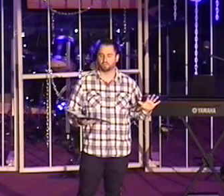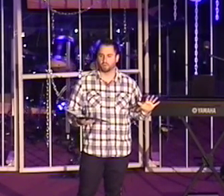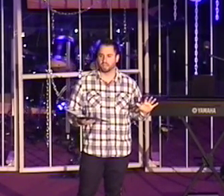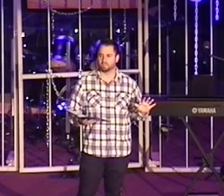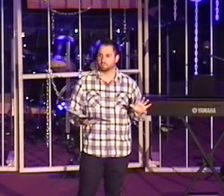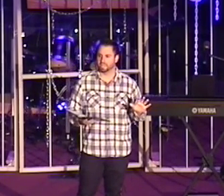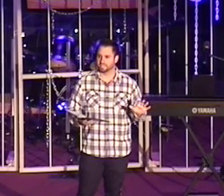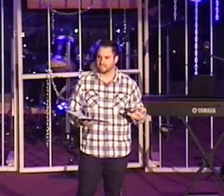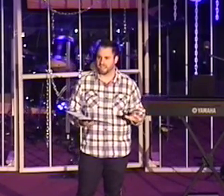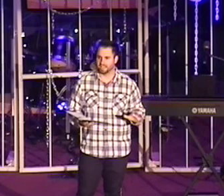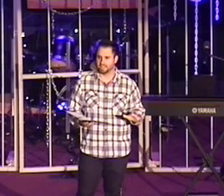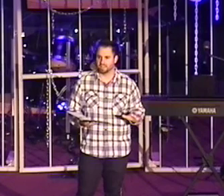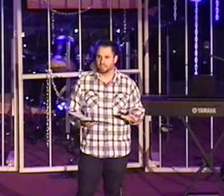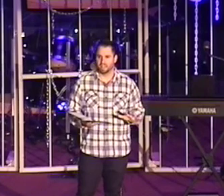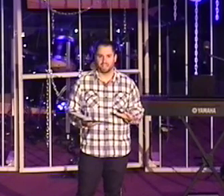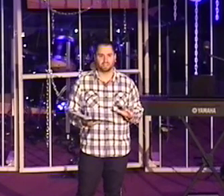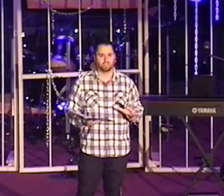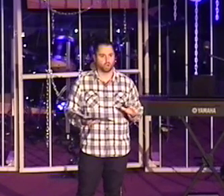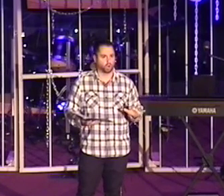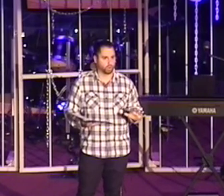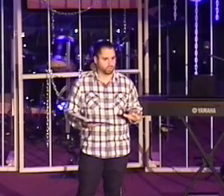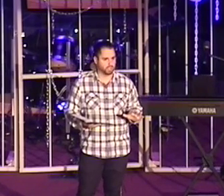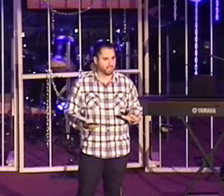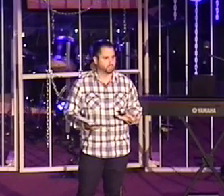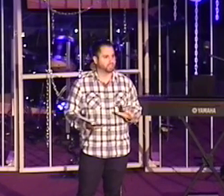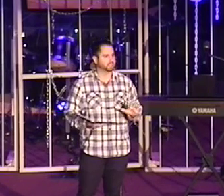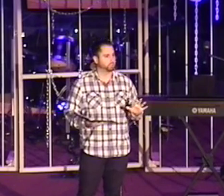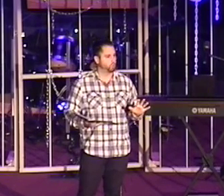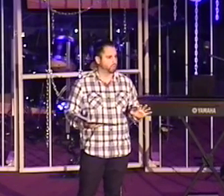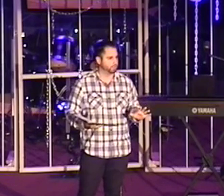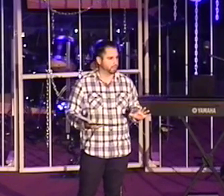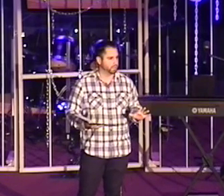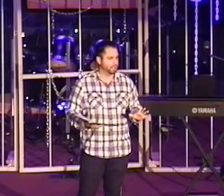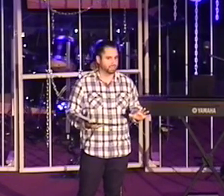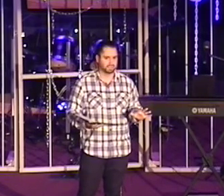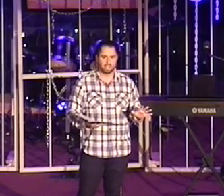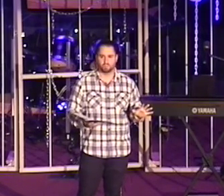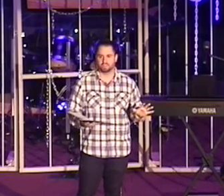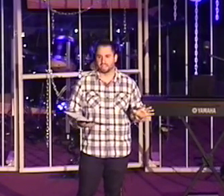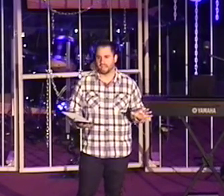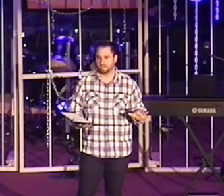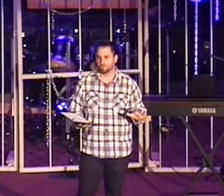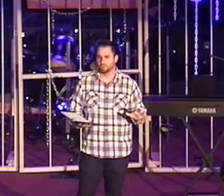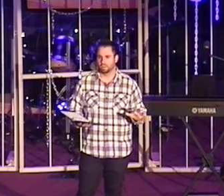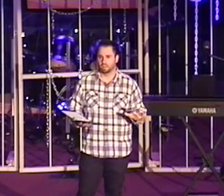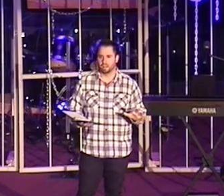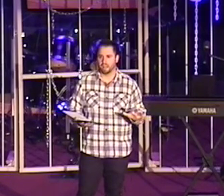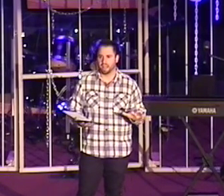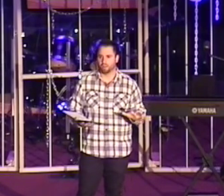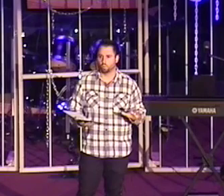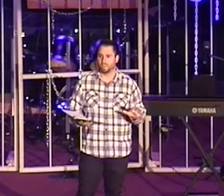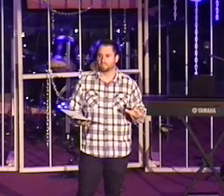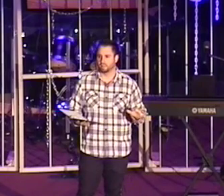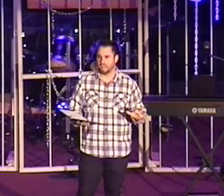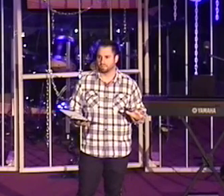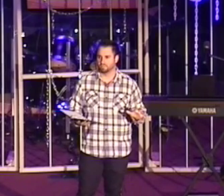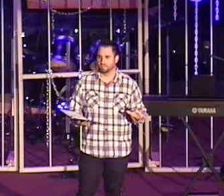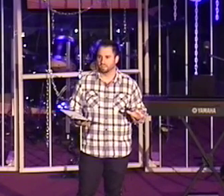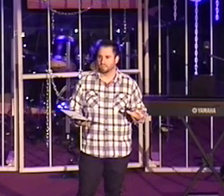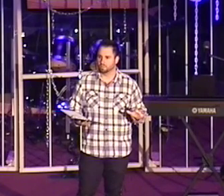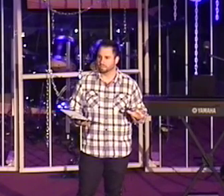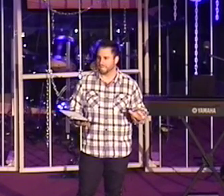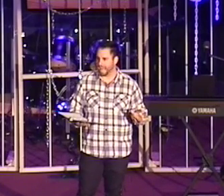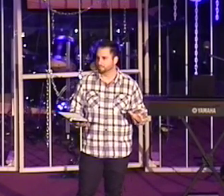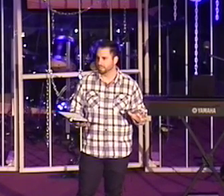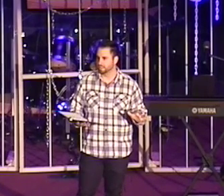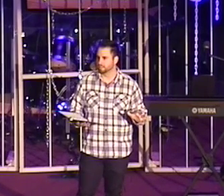set free from the anxiety and the hurt and the disappointment and the self-entitled way of life.